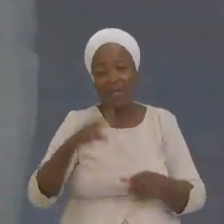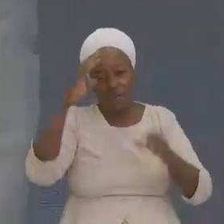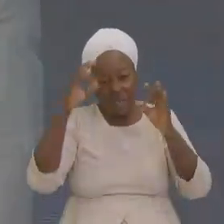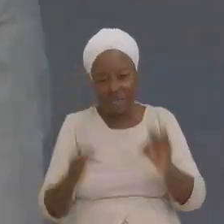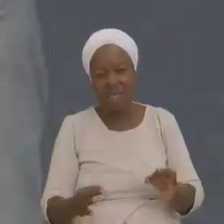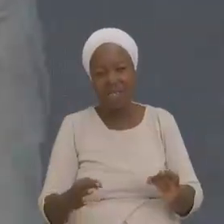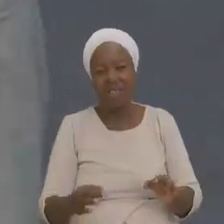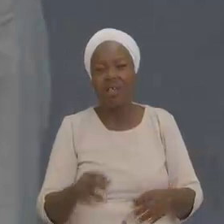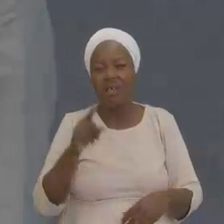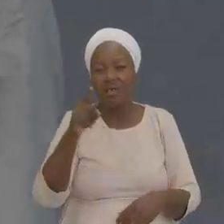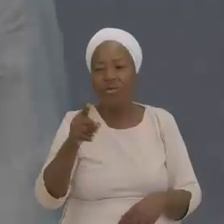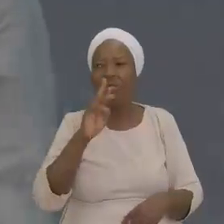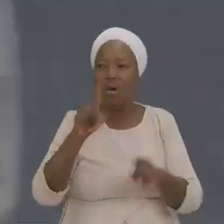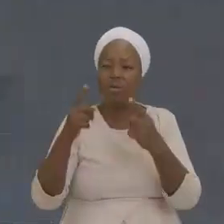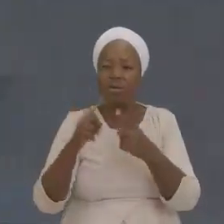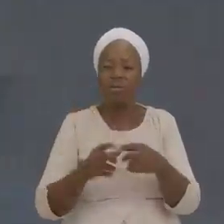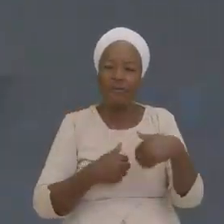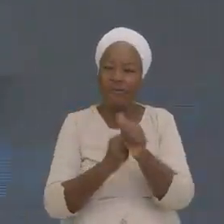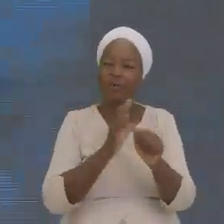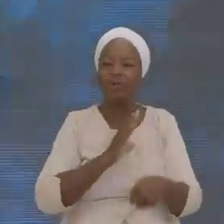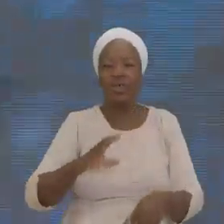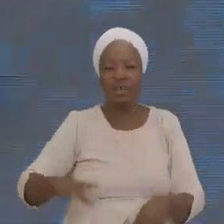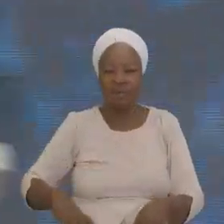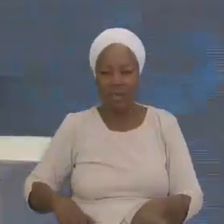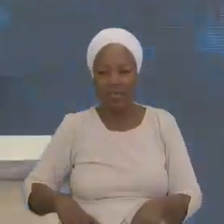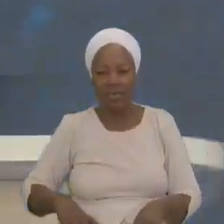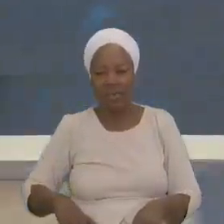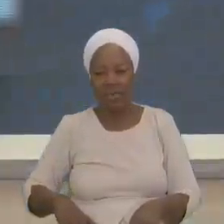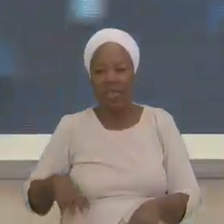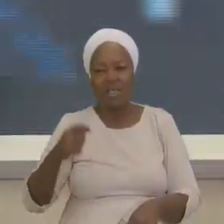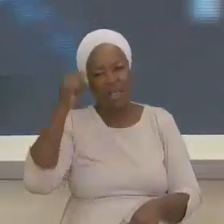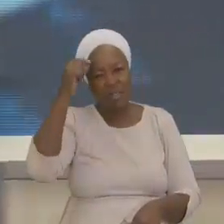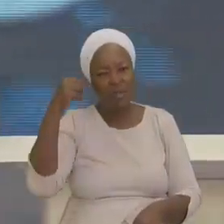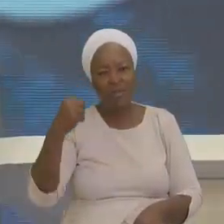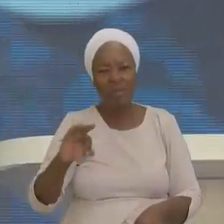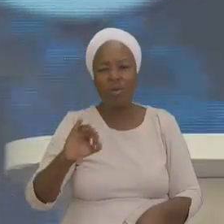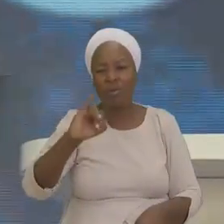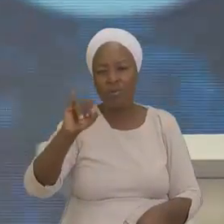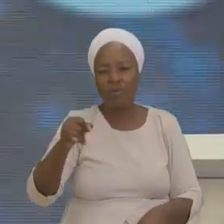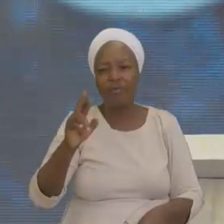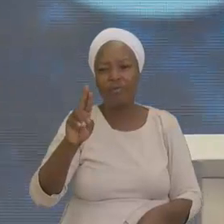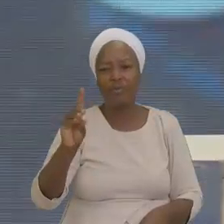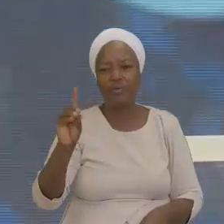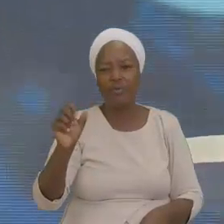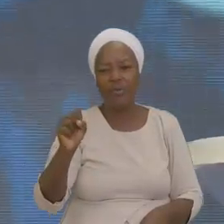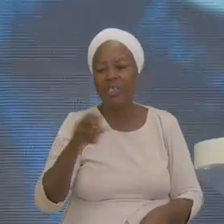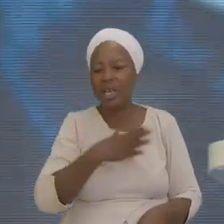you're going to follow Christ. The thought of Judas, the habit of Judas that